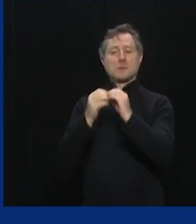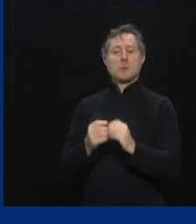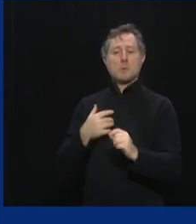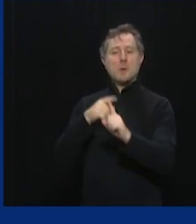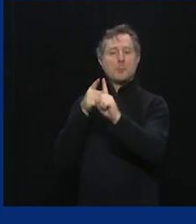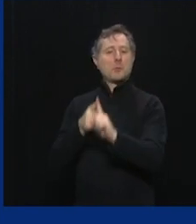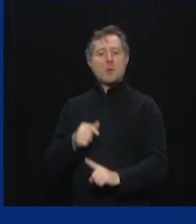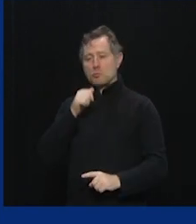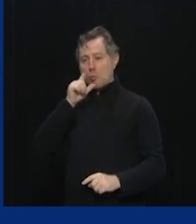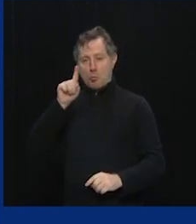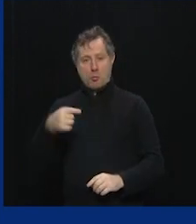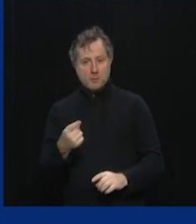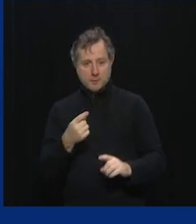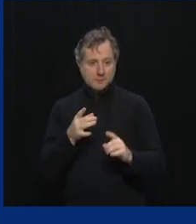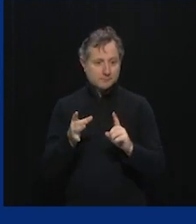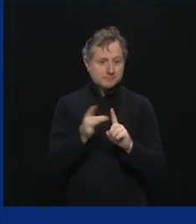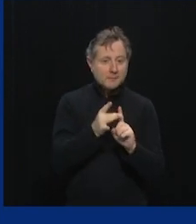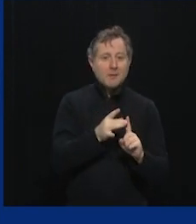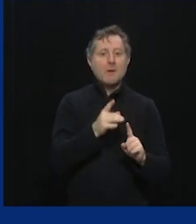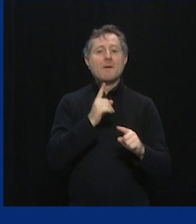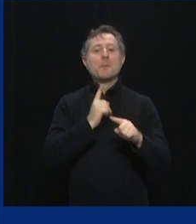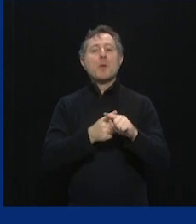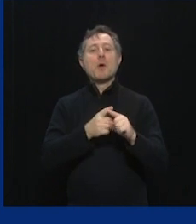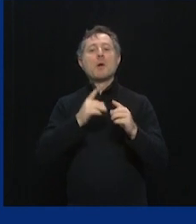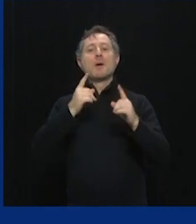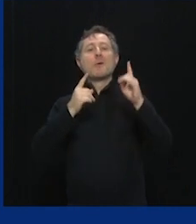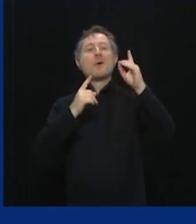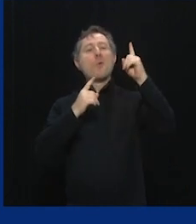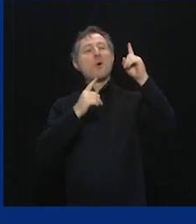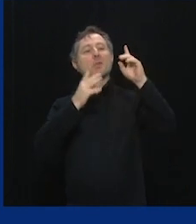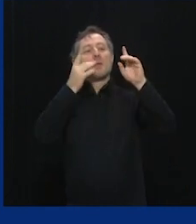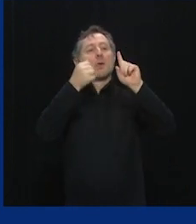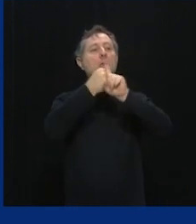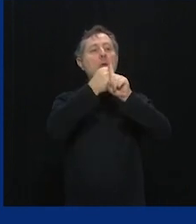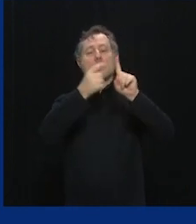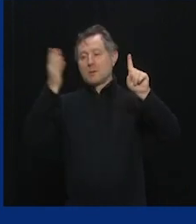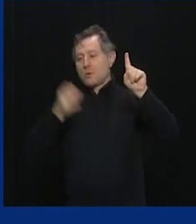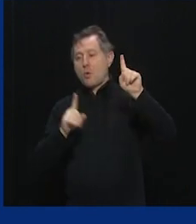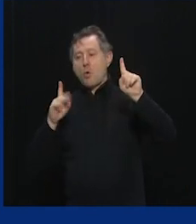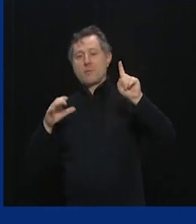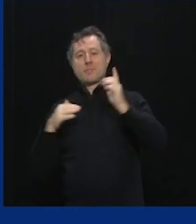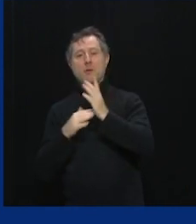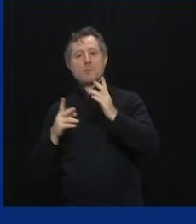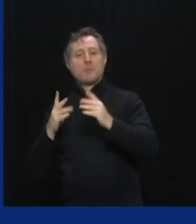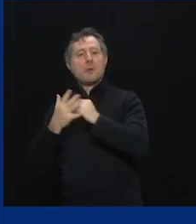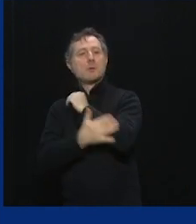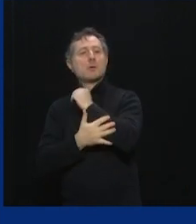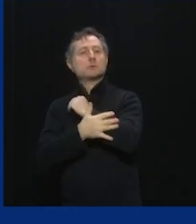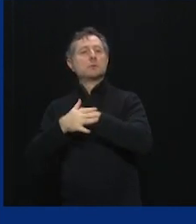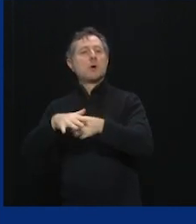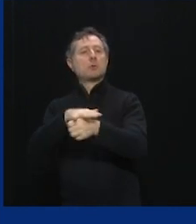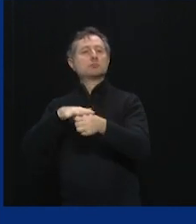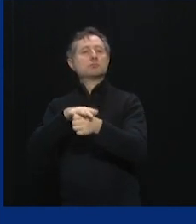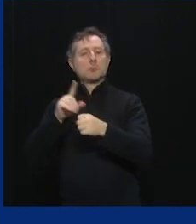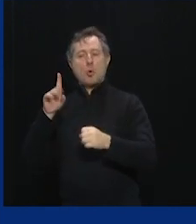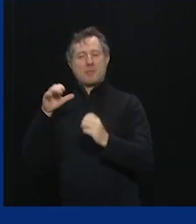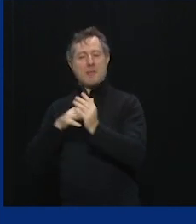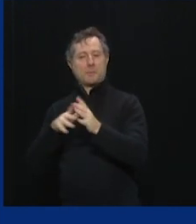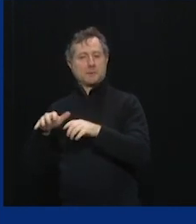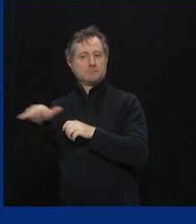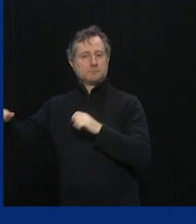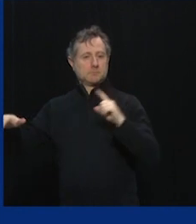the rate per 100,000, and so you can compare the regions, how well they're doing with respect to that metric as well.